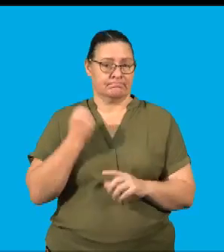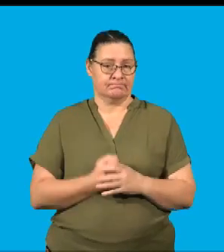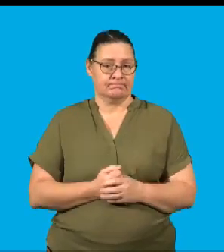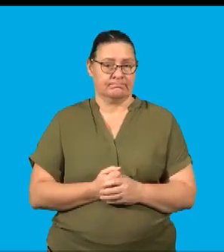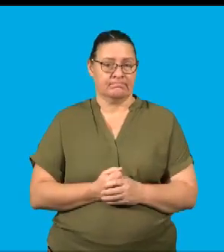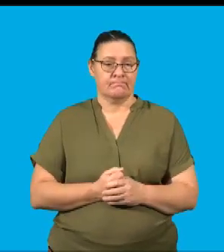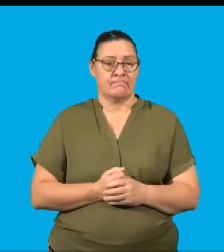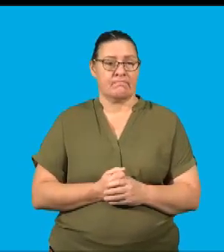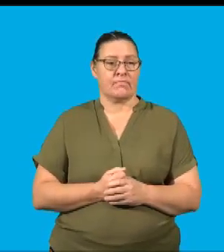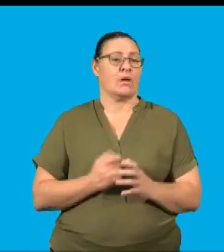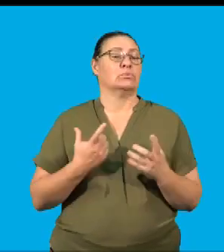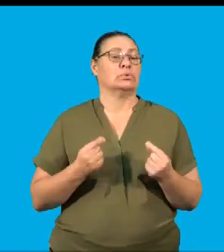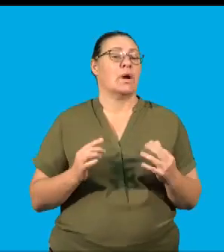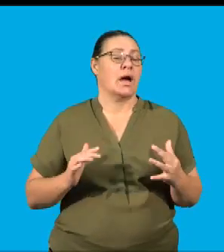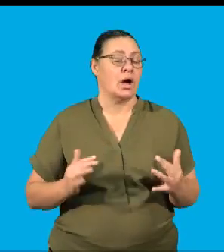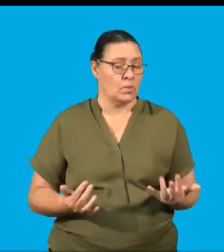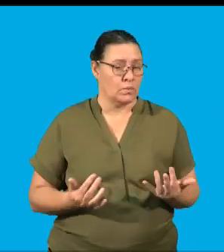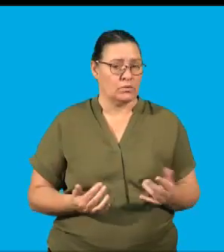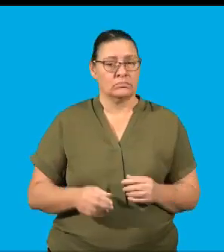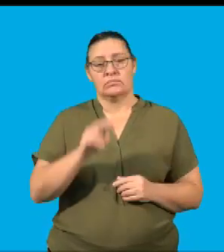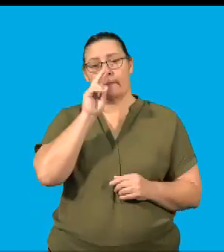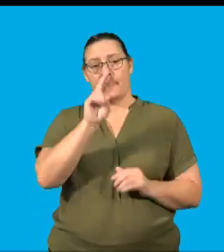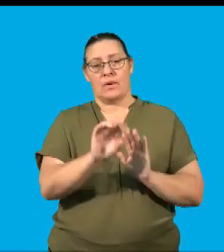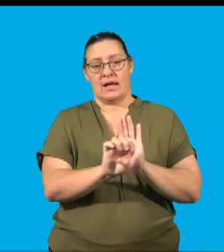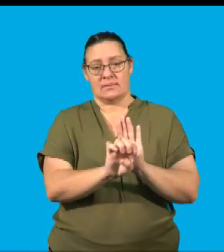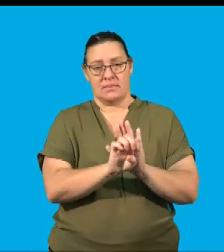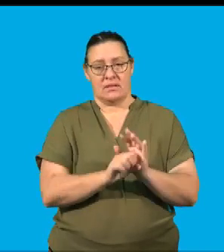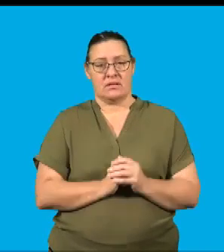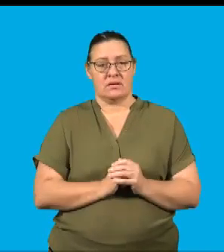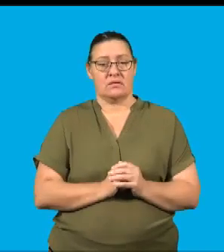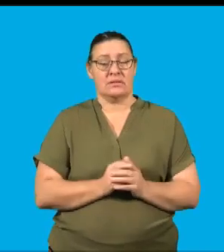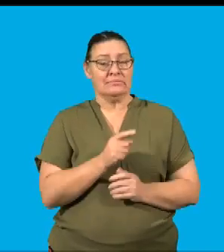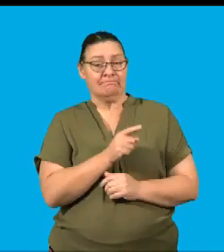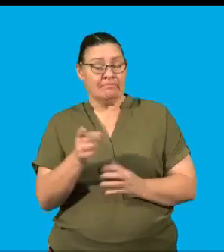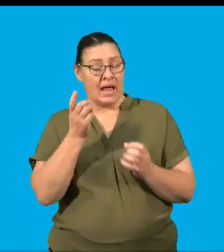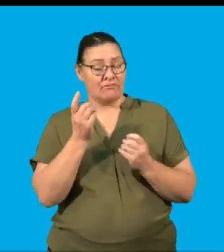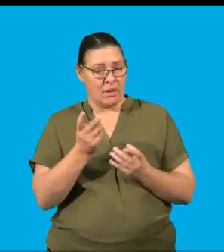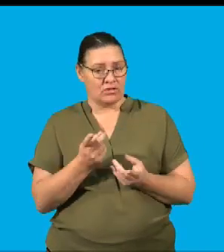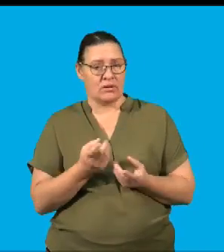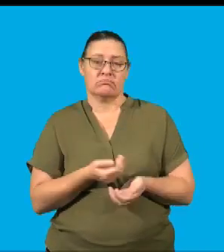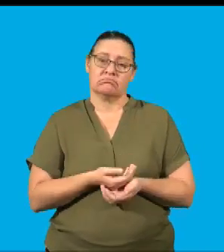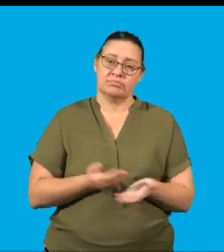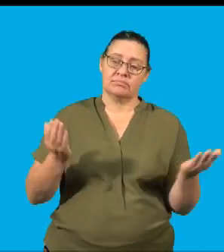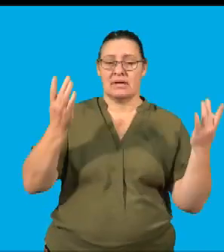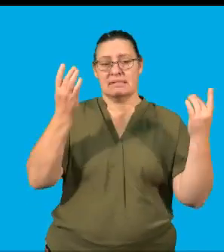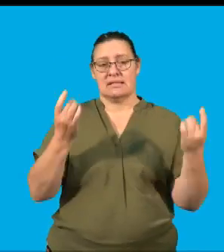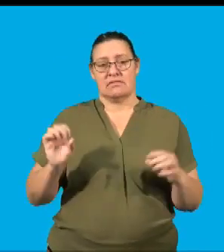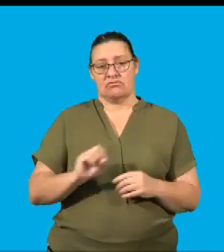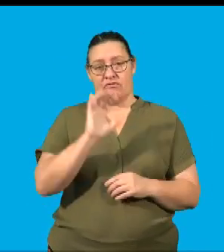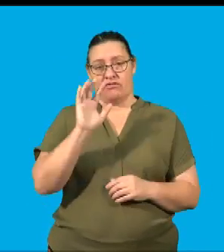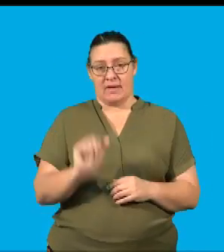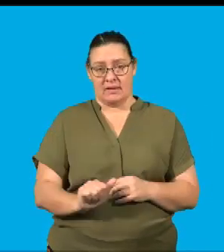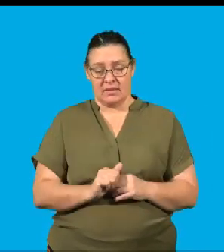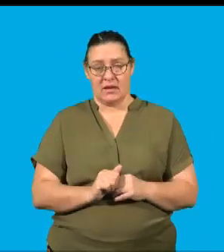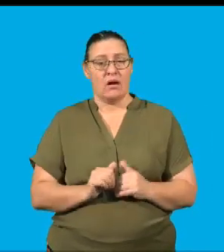And then how do we do that? Let us look at this example. The following data has been released by Statistics South Africa